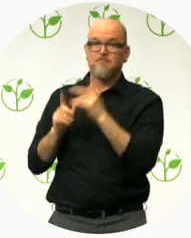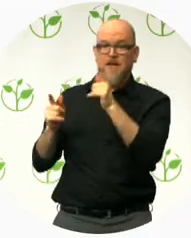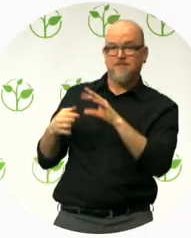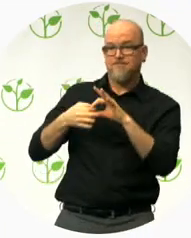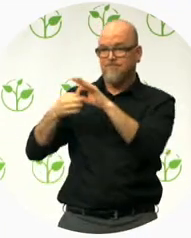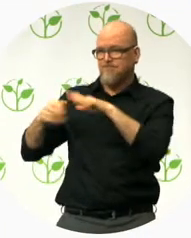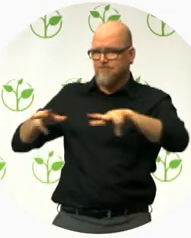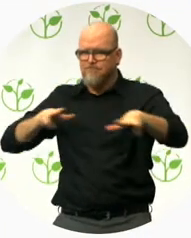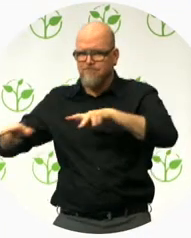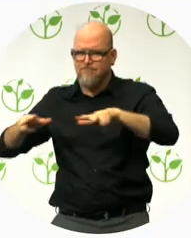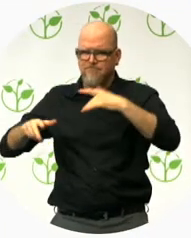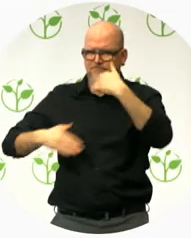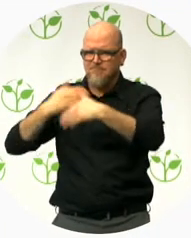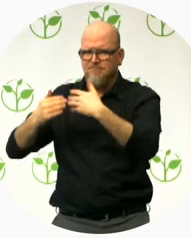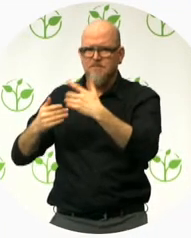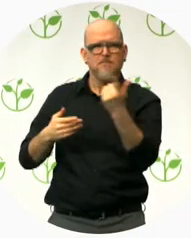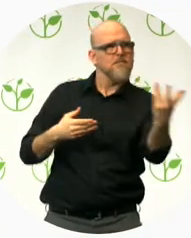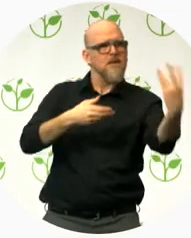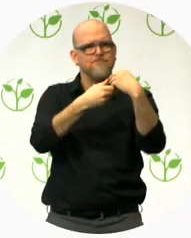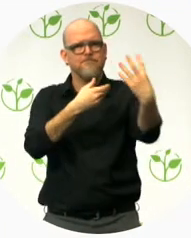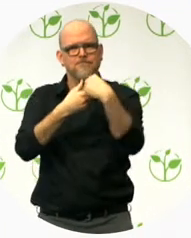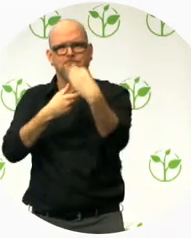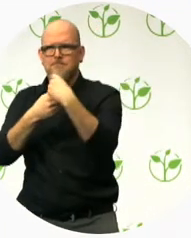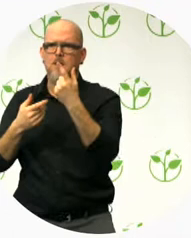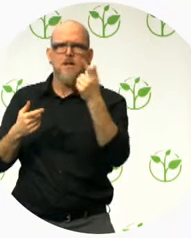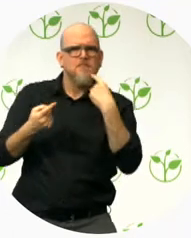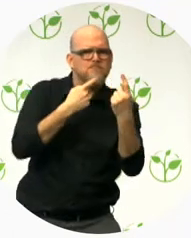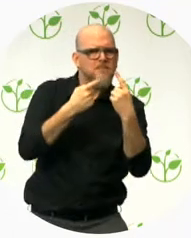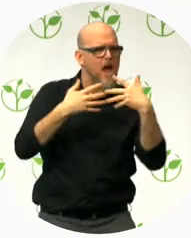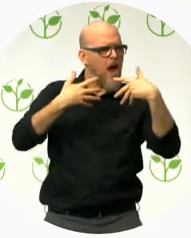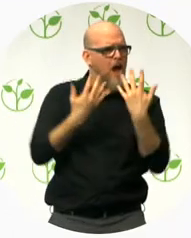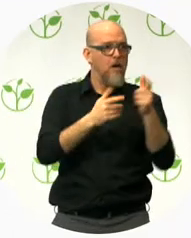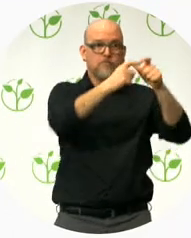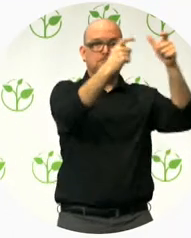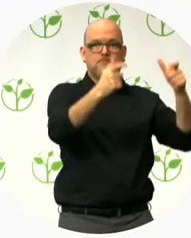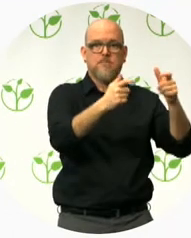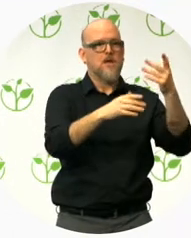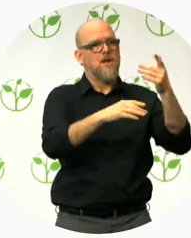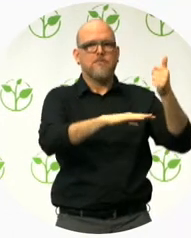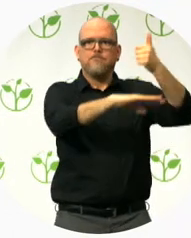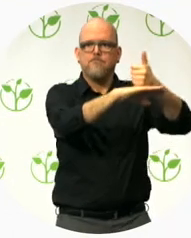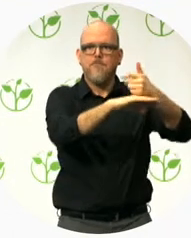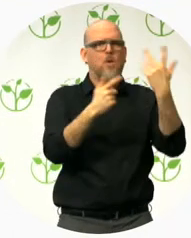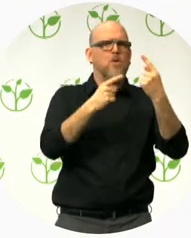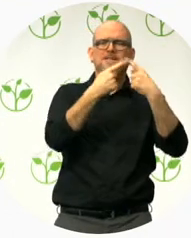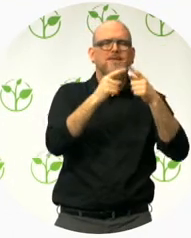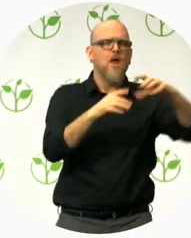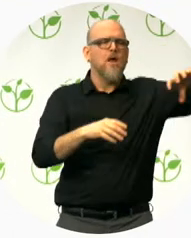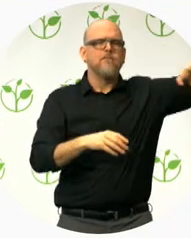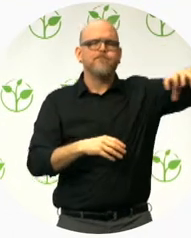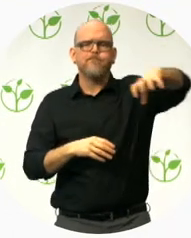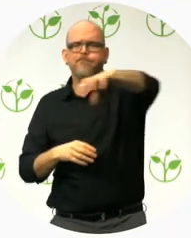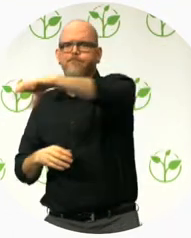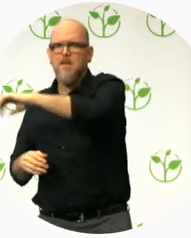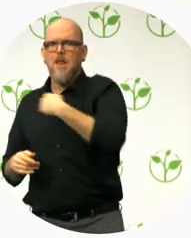can participate in decision-making and leadership in society and in development, not